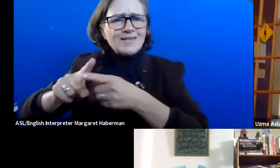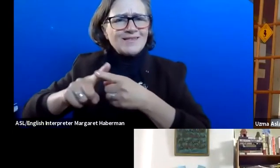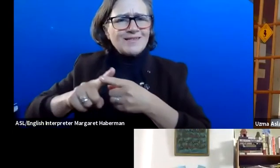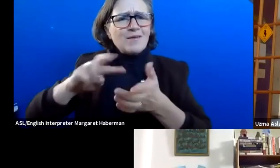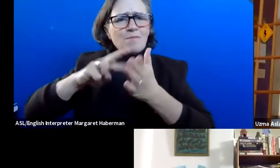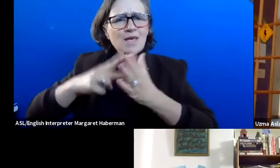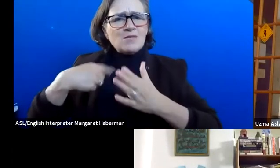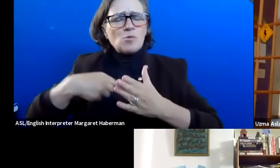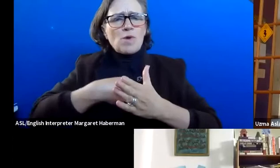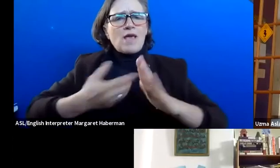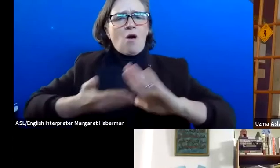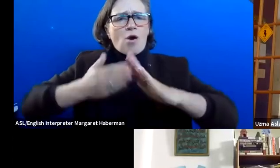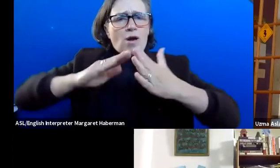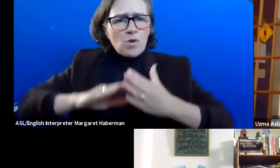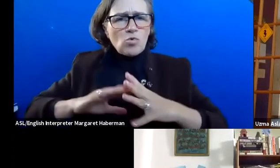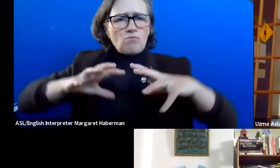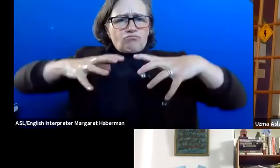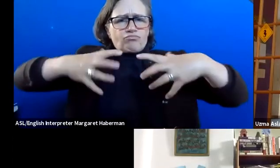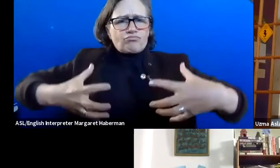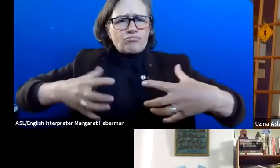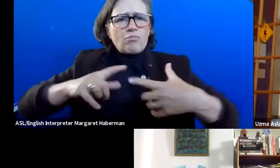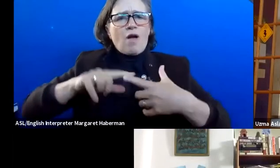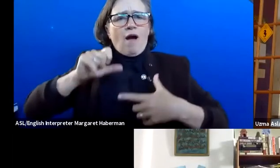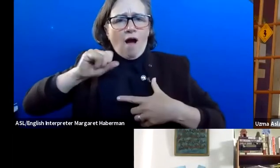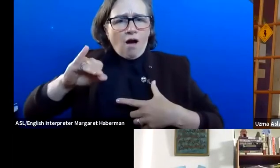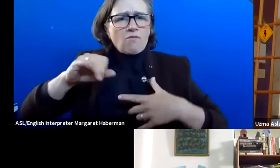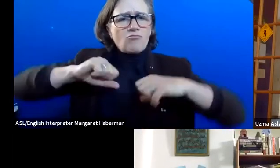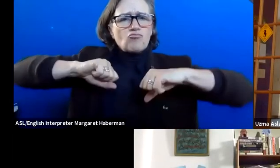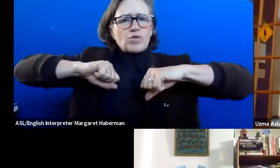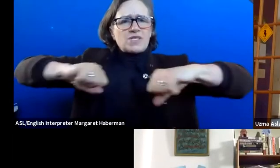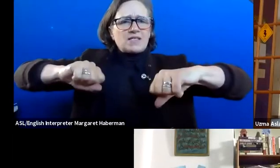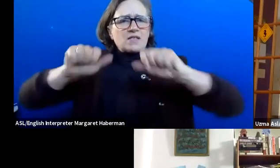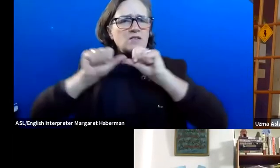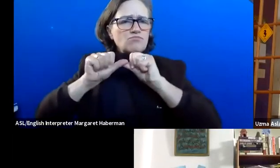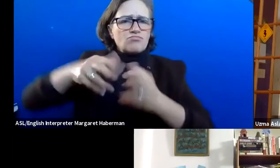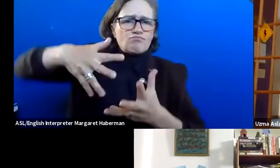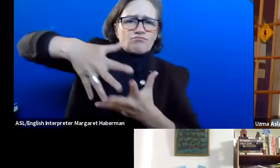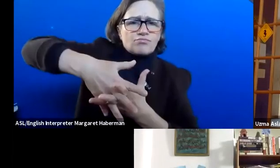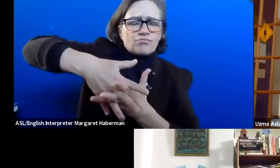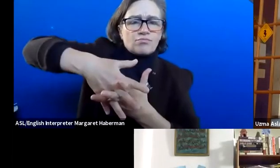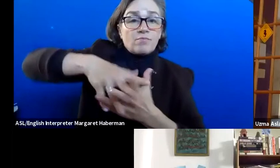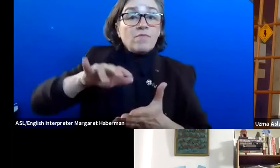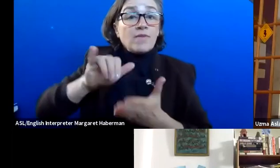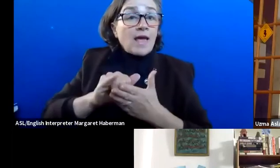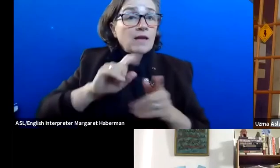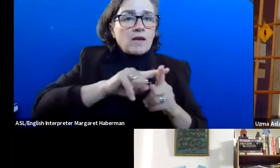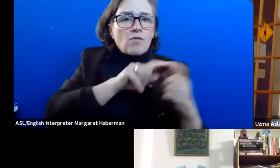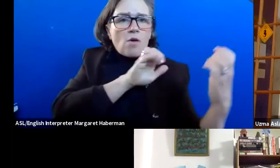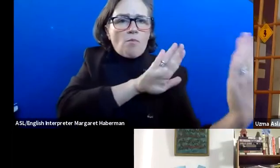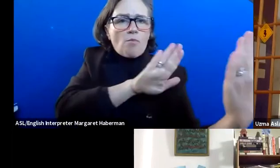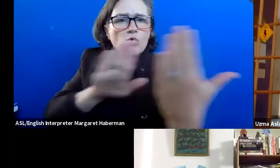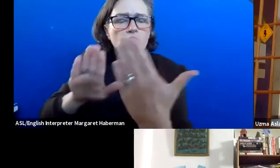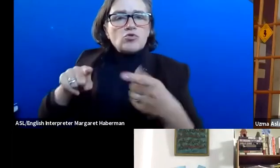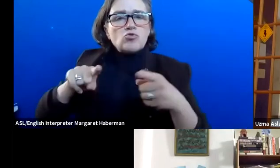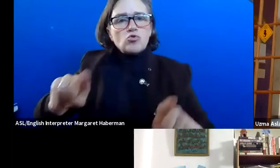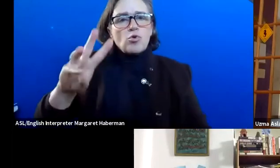of resistance, end quote. And resistance strategies had done this in the 60s